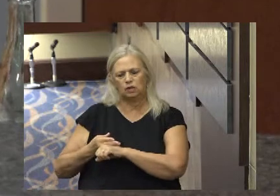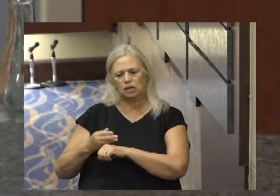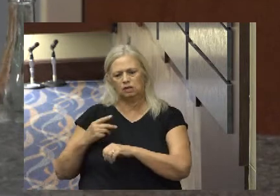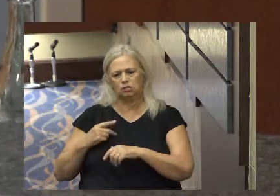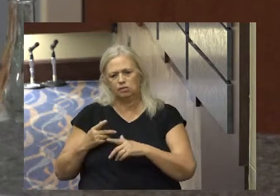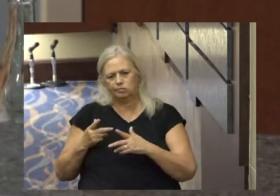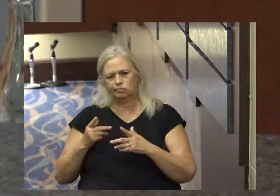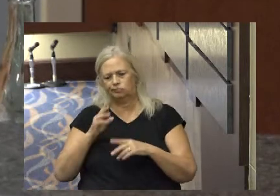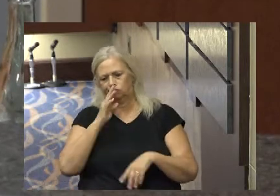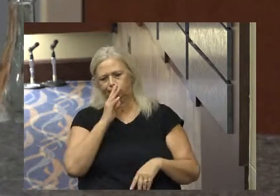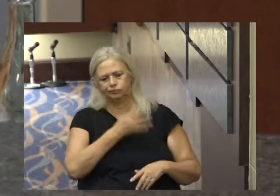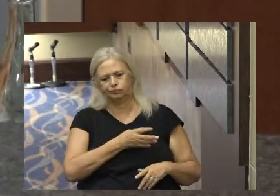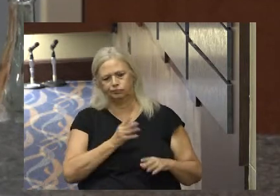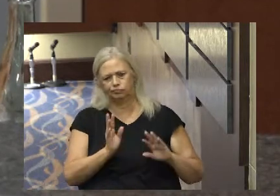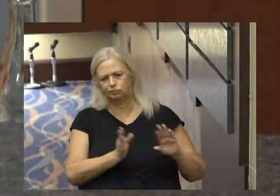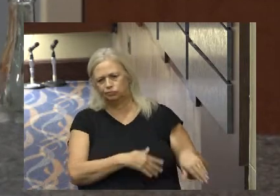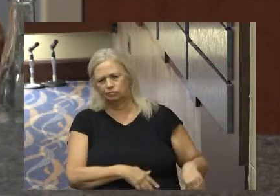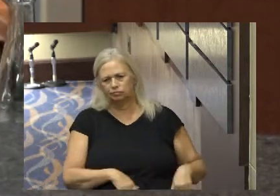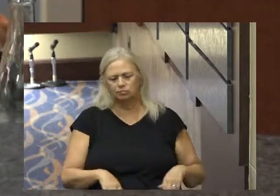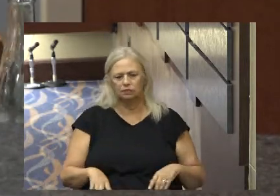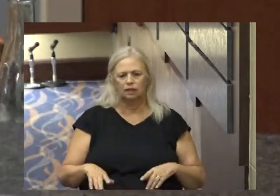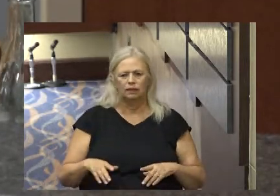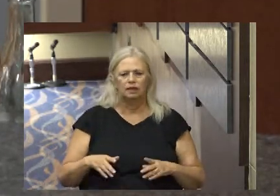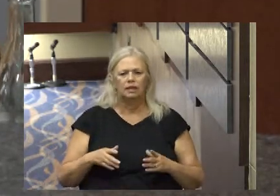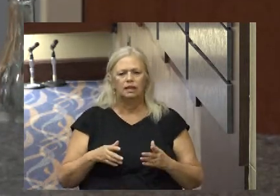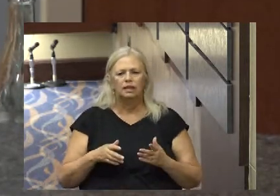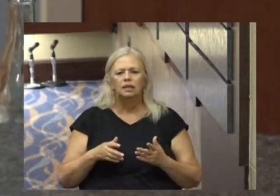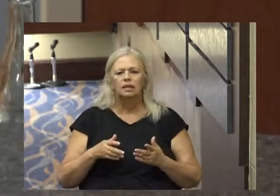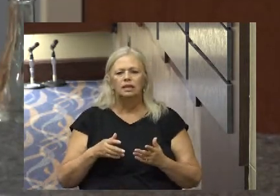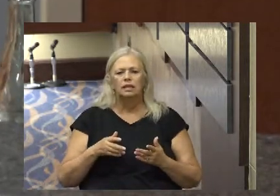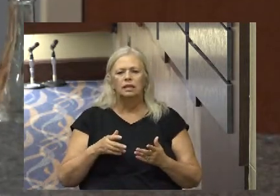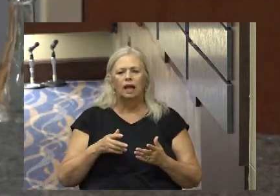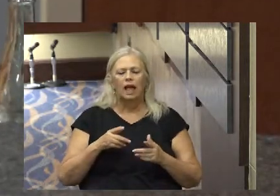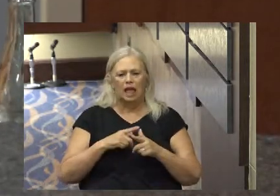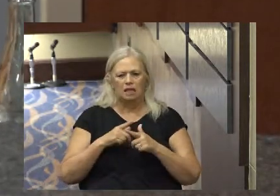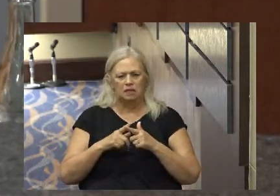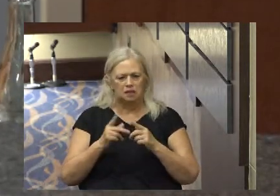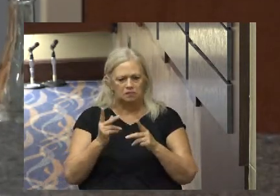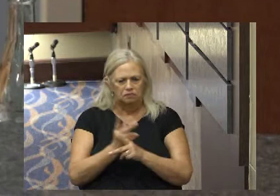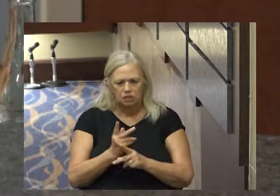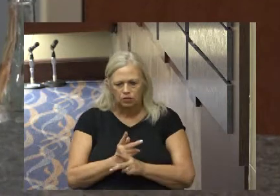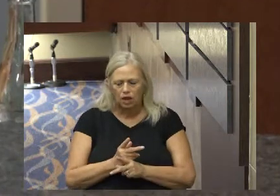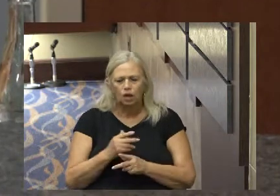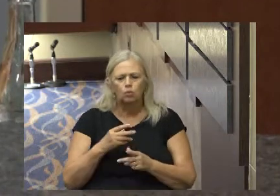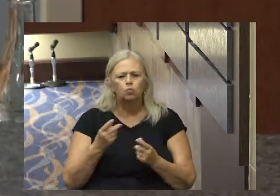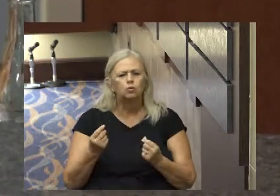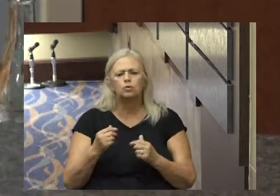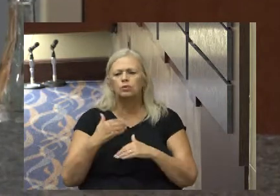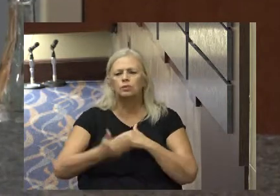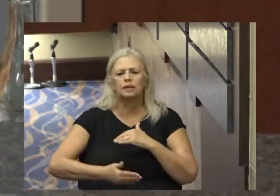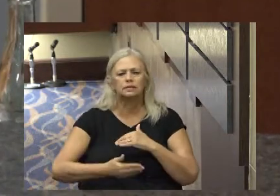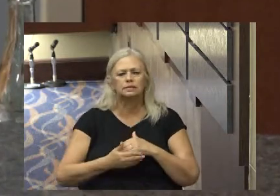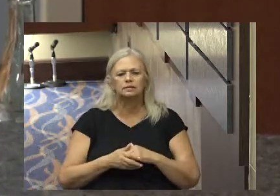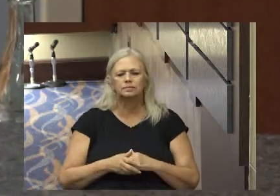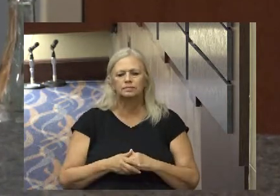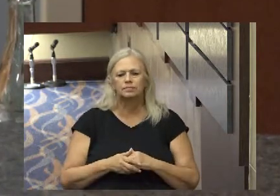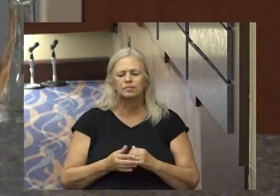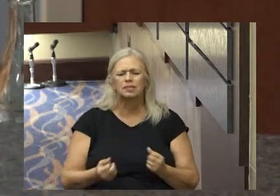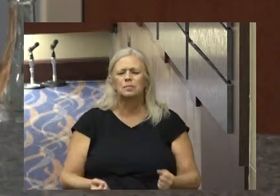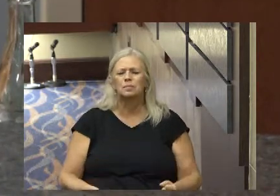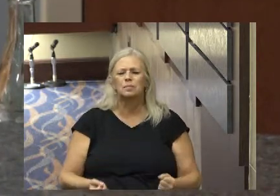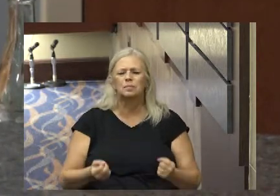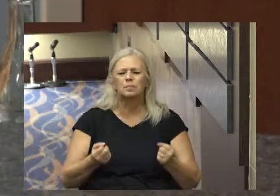off, broken out the vacuum cleaner, and gotten to figuring out what's the next thing to do. There are